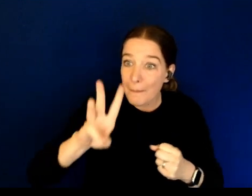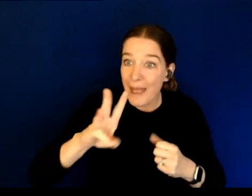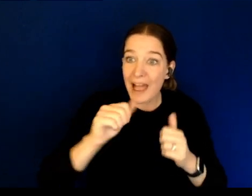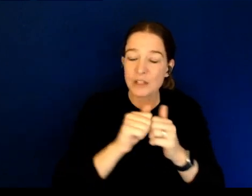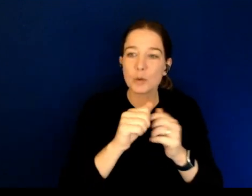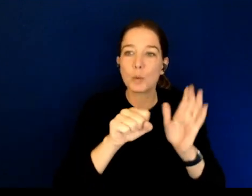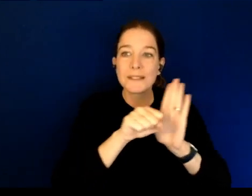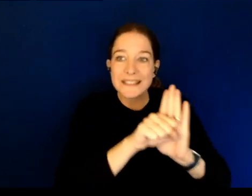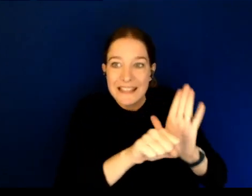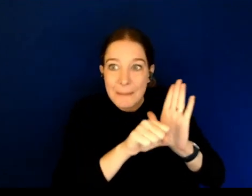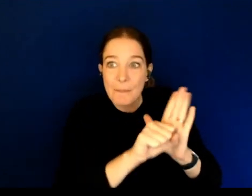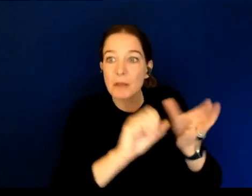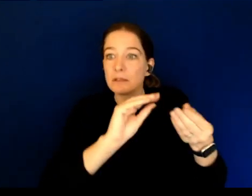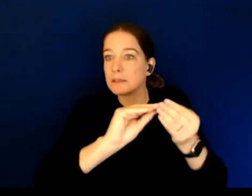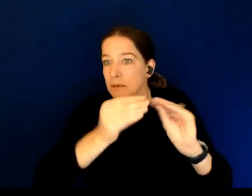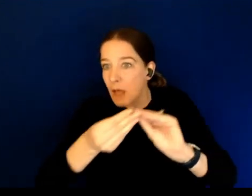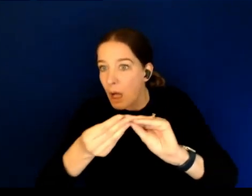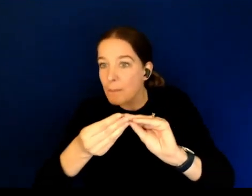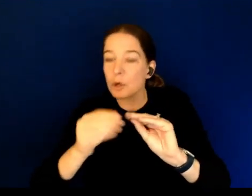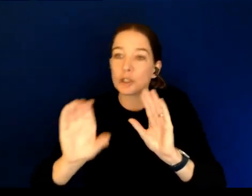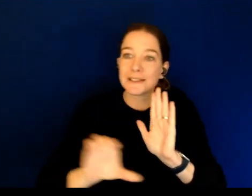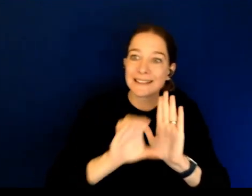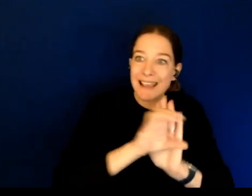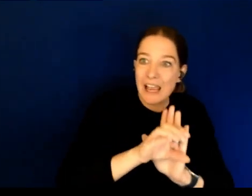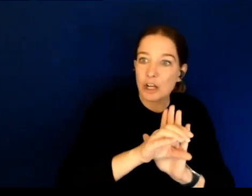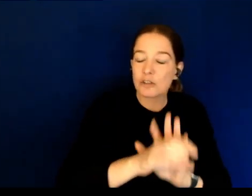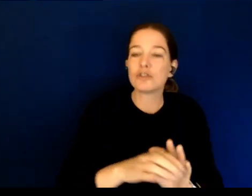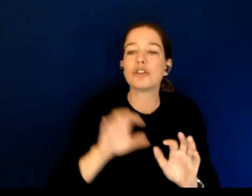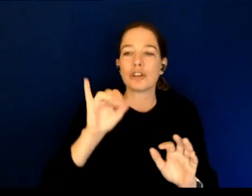ensuring that your online presence remains secure.